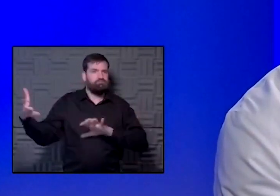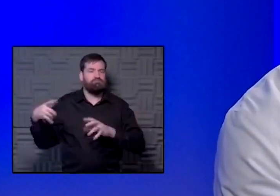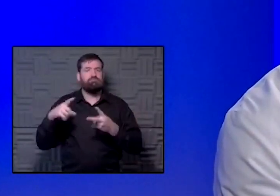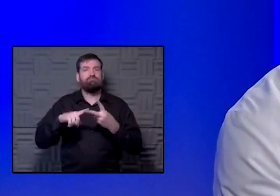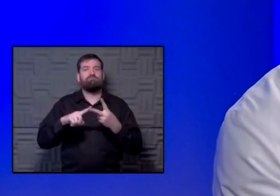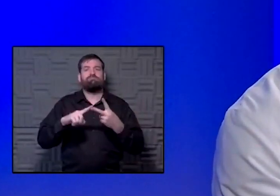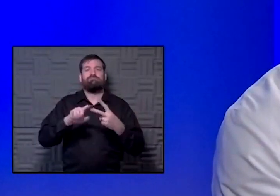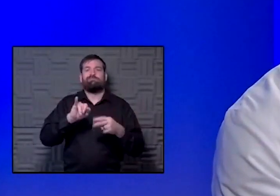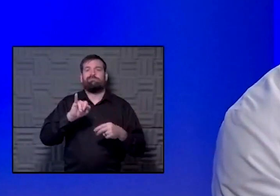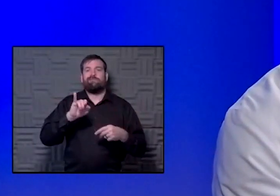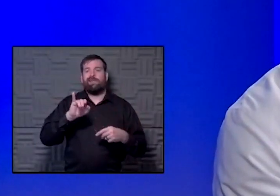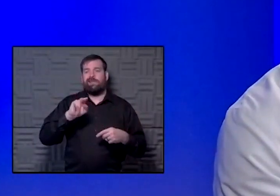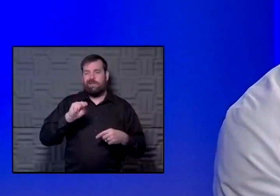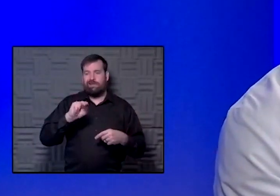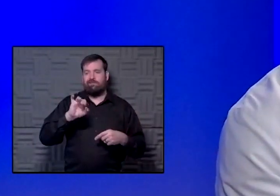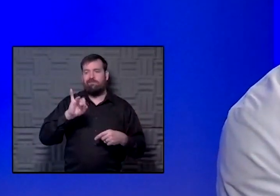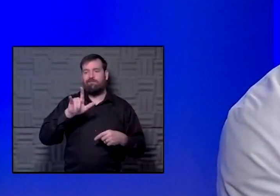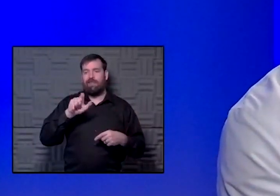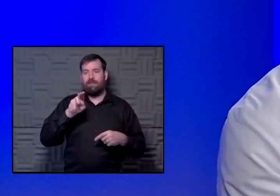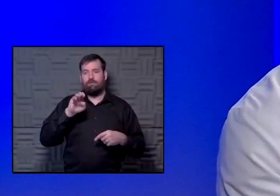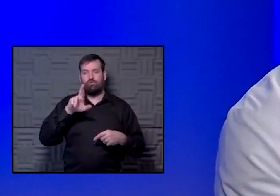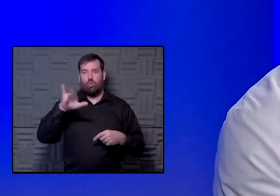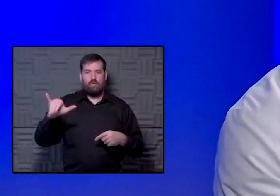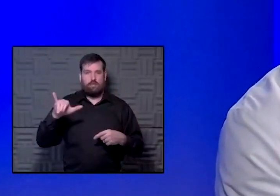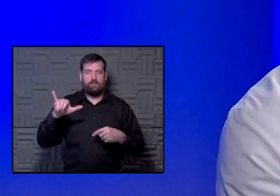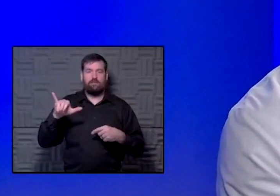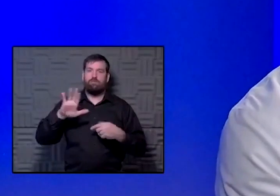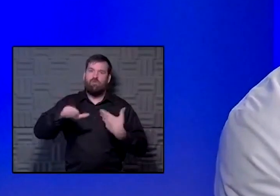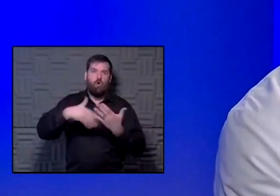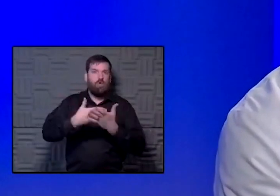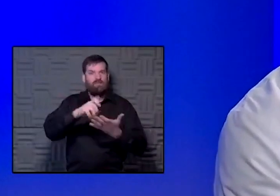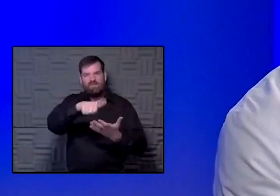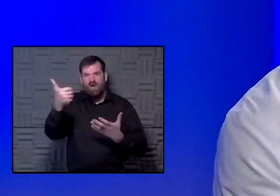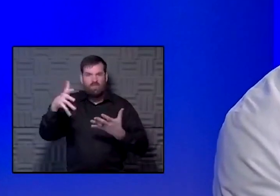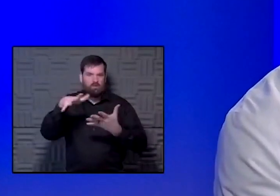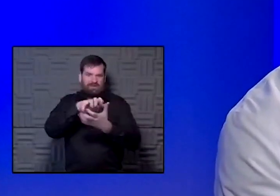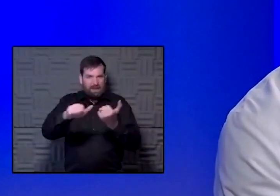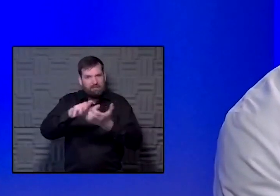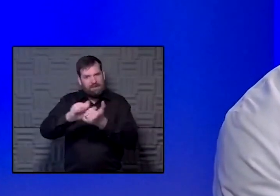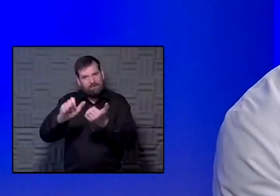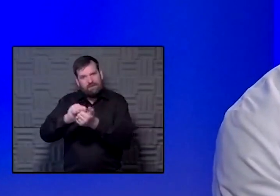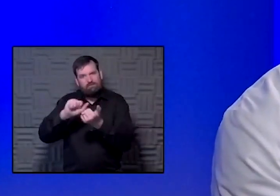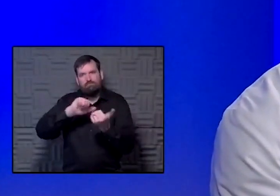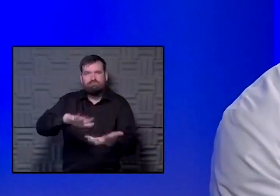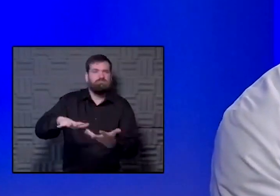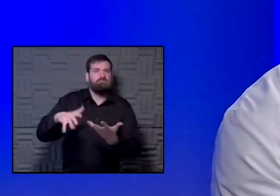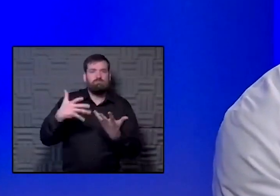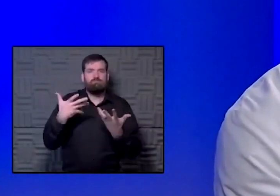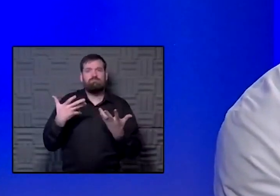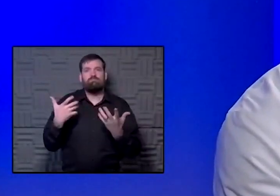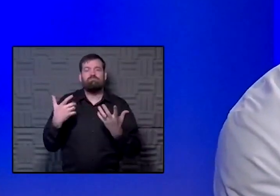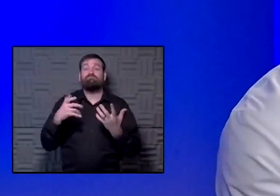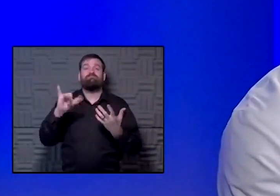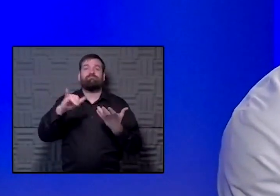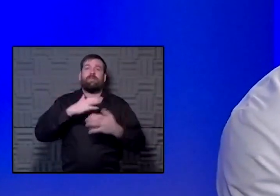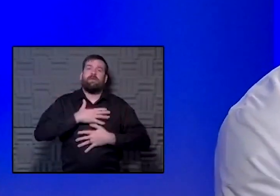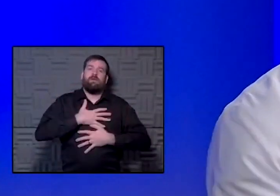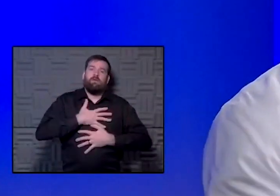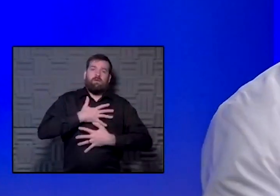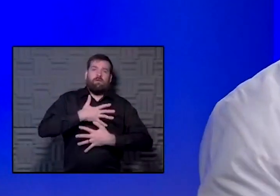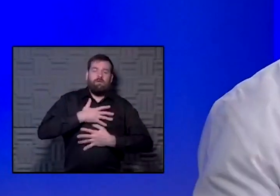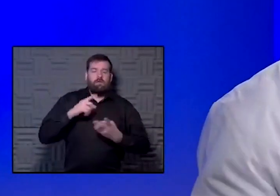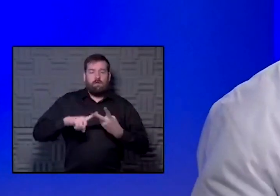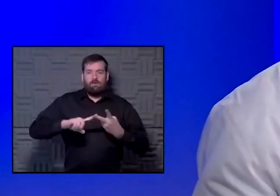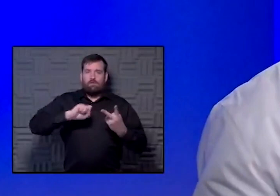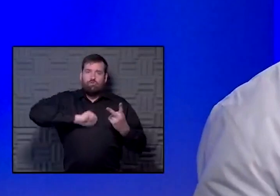inflammatory state. All the collateral damage that is done by your immune system in your body, such as the shortness of breath and the cough,